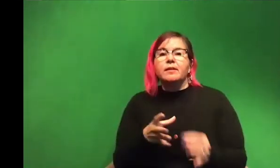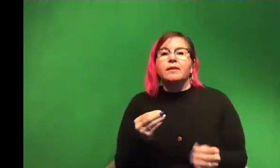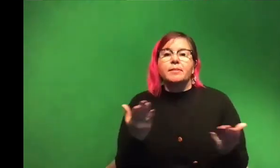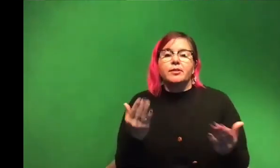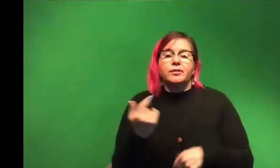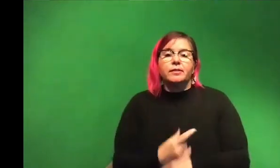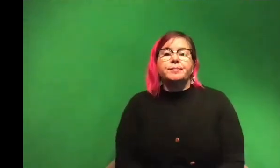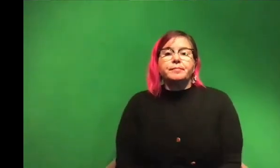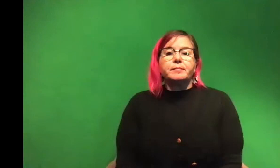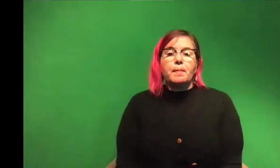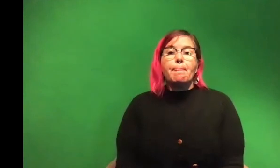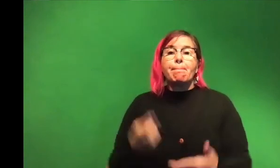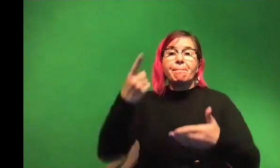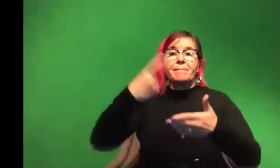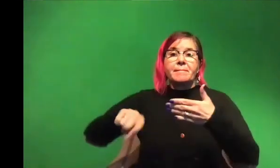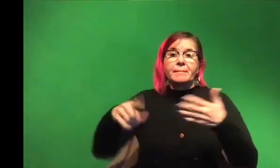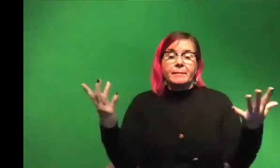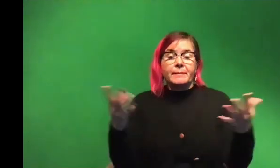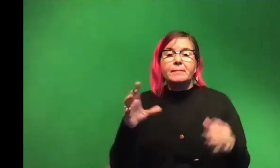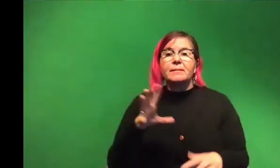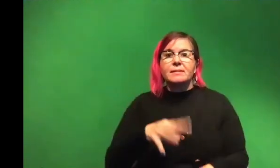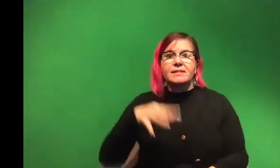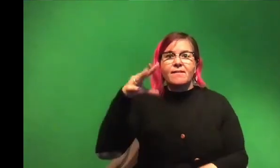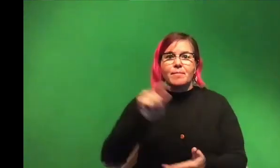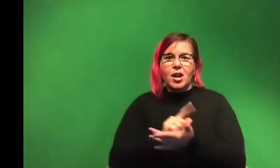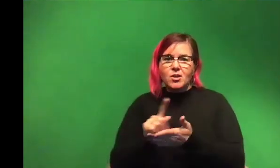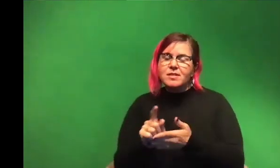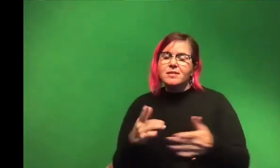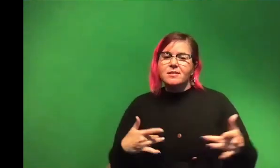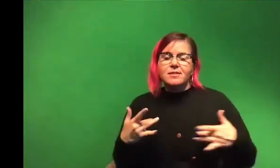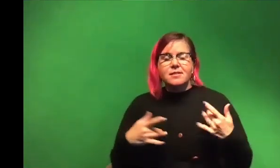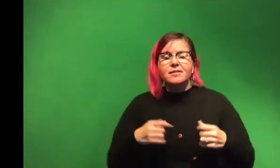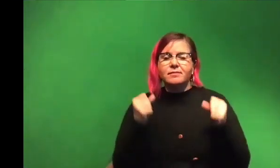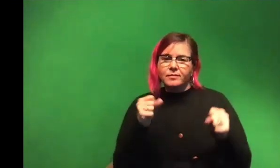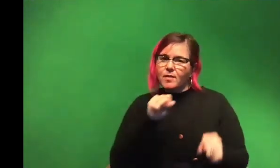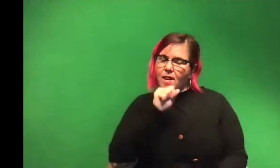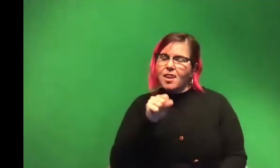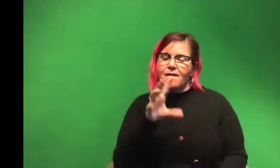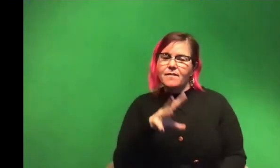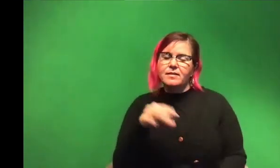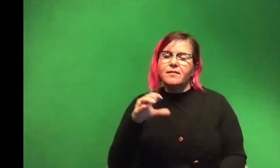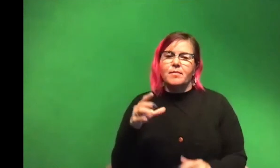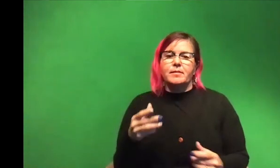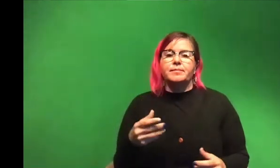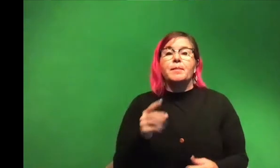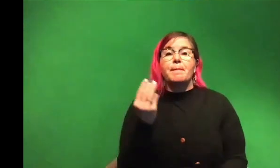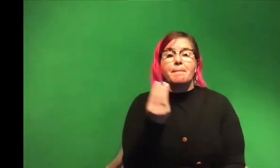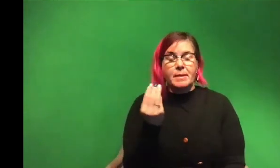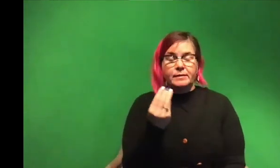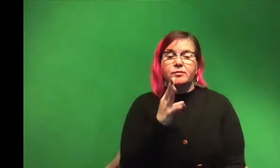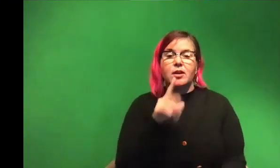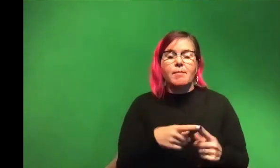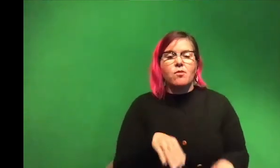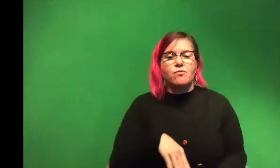today. Next week is Cephalopod Week. So get pumped because we love cephalopods at Skype a Scientist. So Monday, we're going to talk about